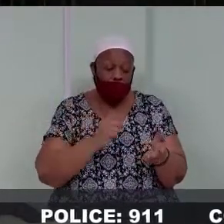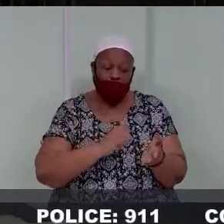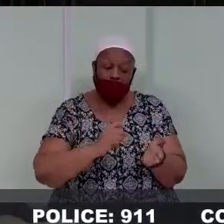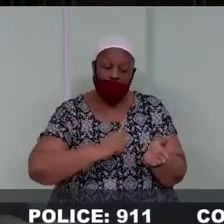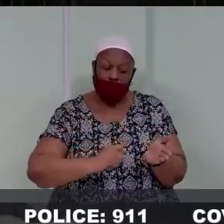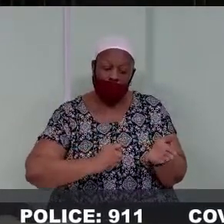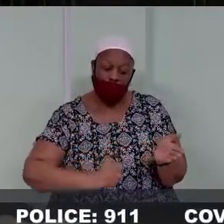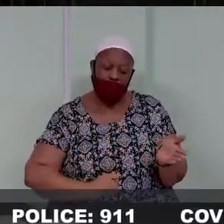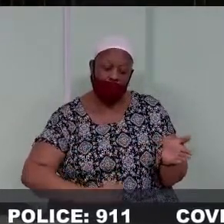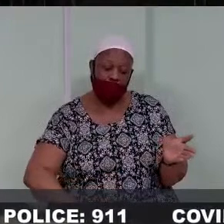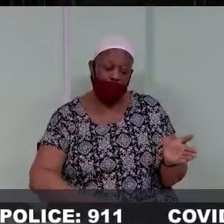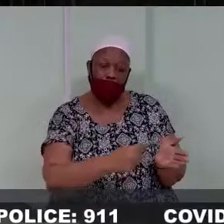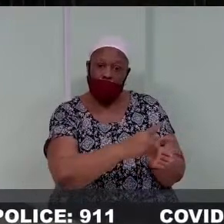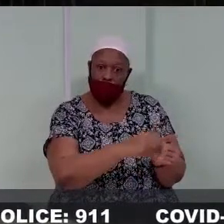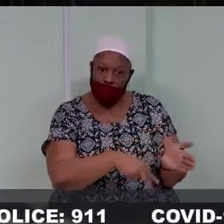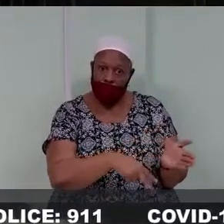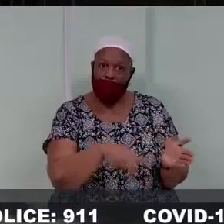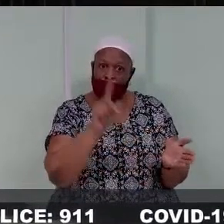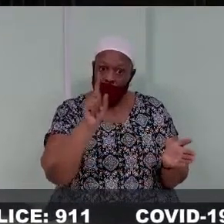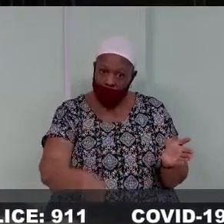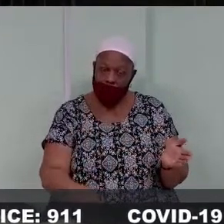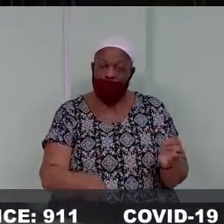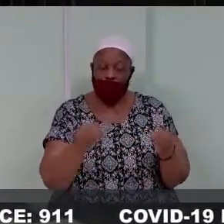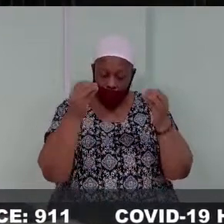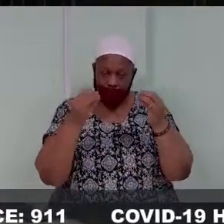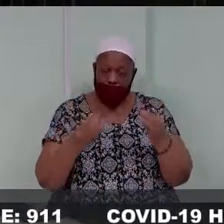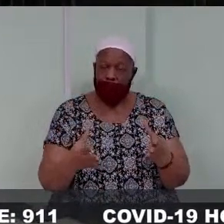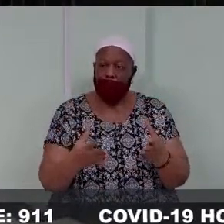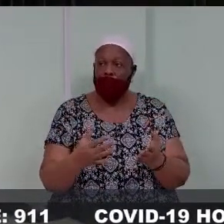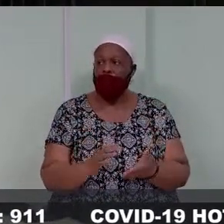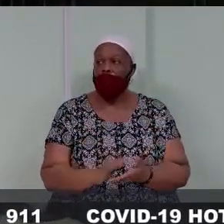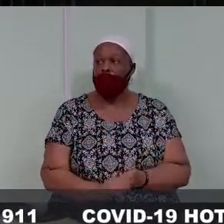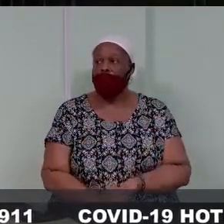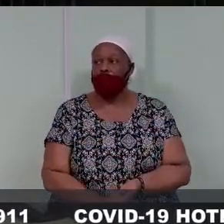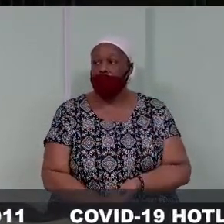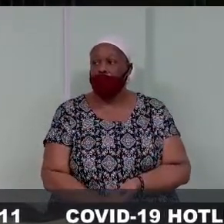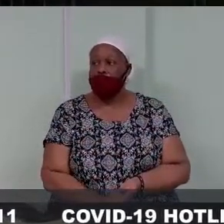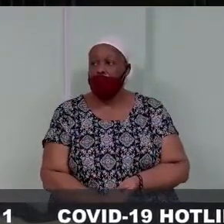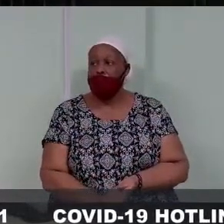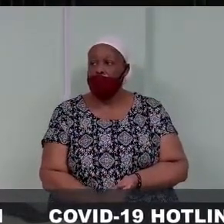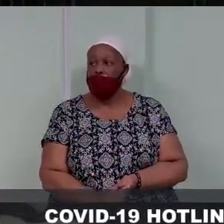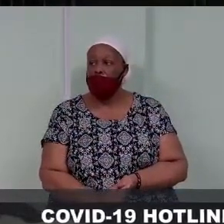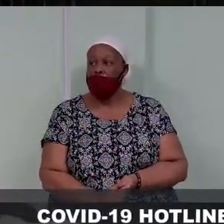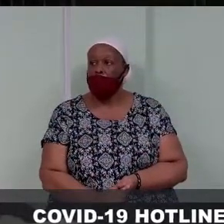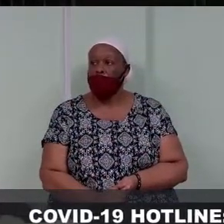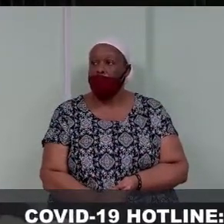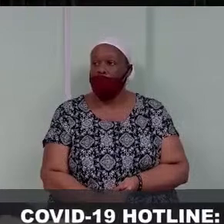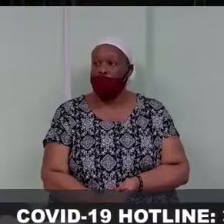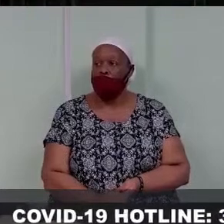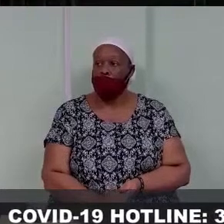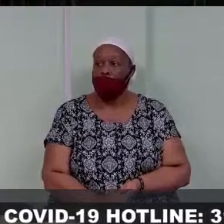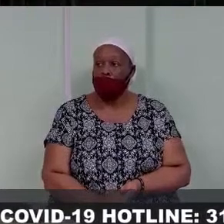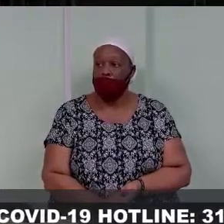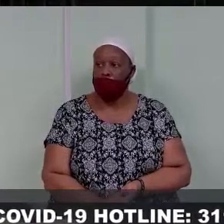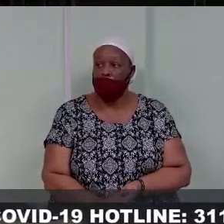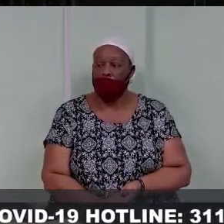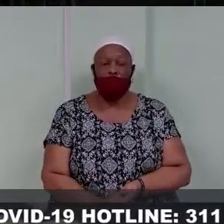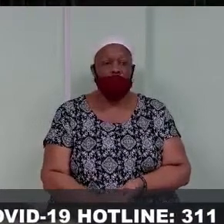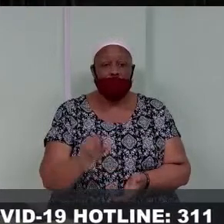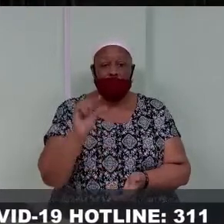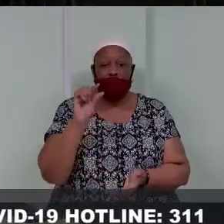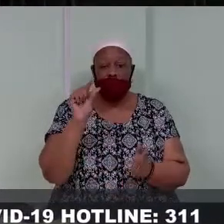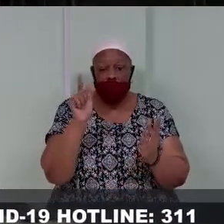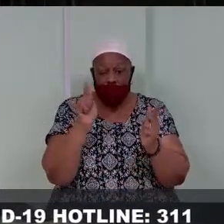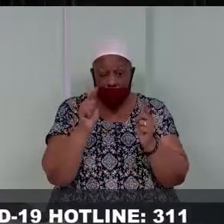the requirements contained in the legislation. Minimum standards are the minimum level of